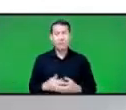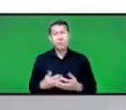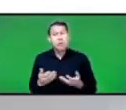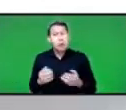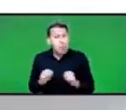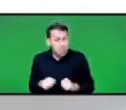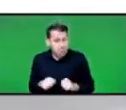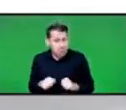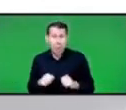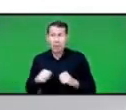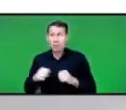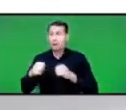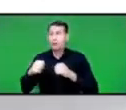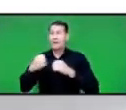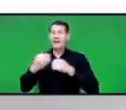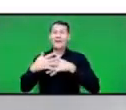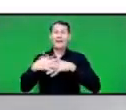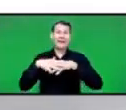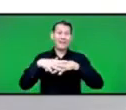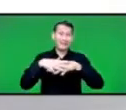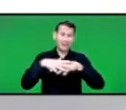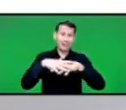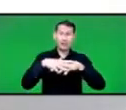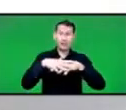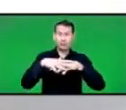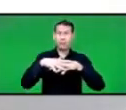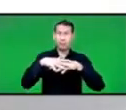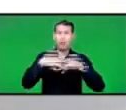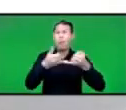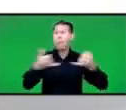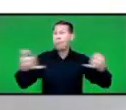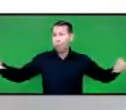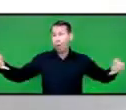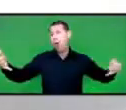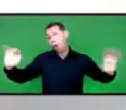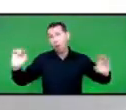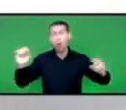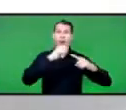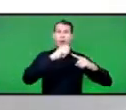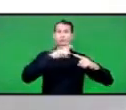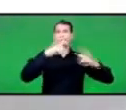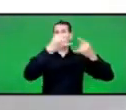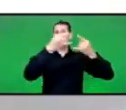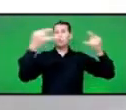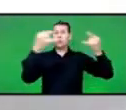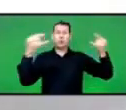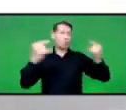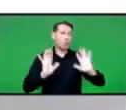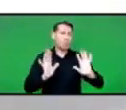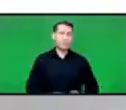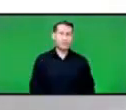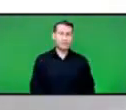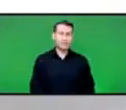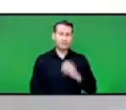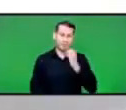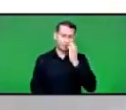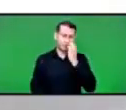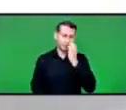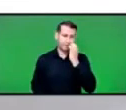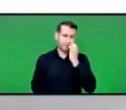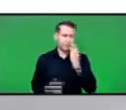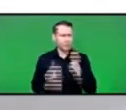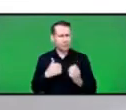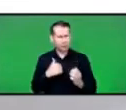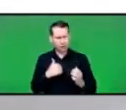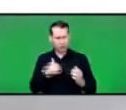what is wireless, what is wireless. If you could go to the next slide, please. And then if I wanted